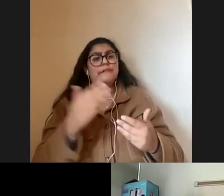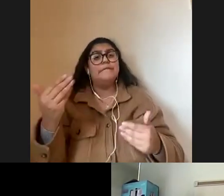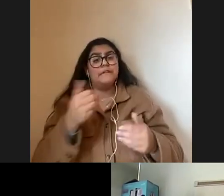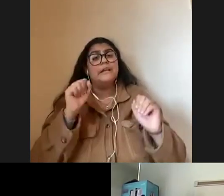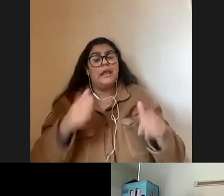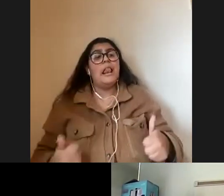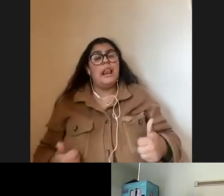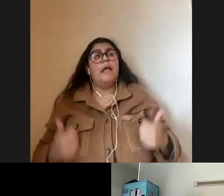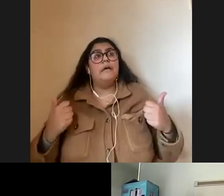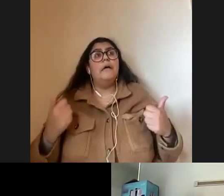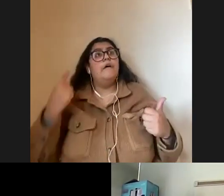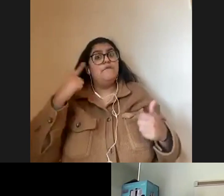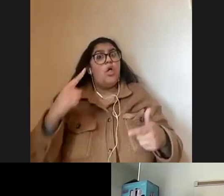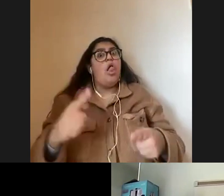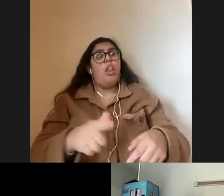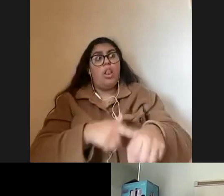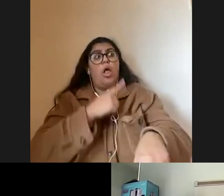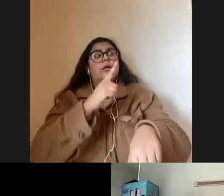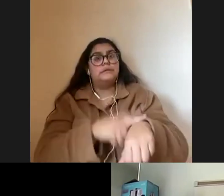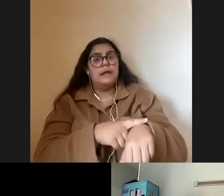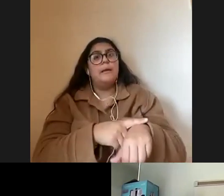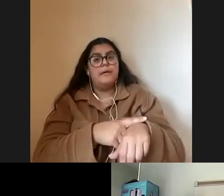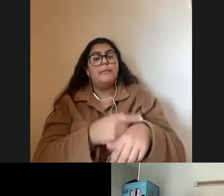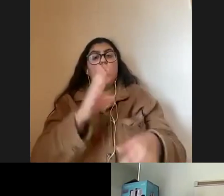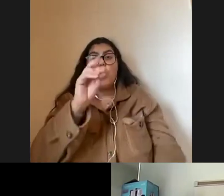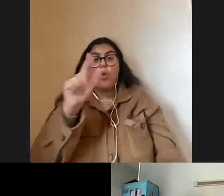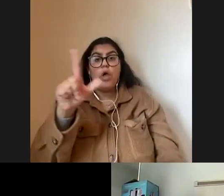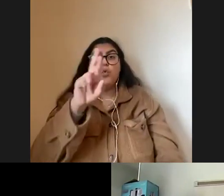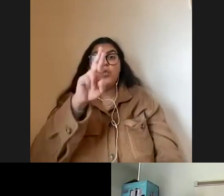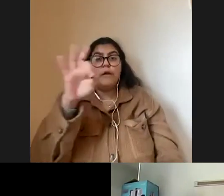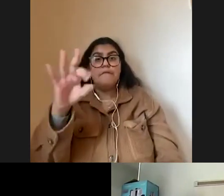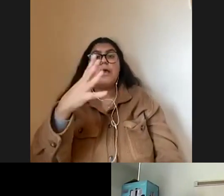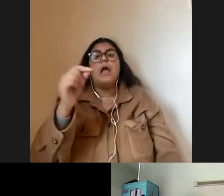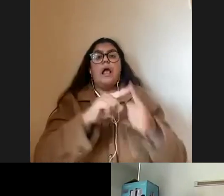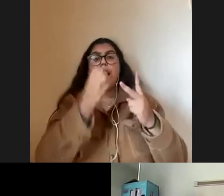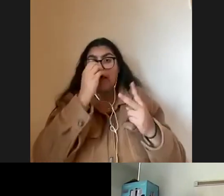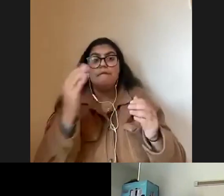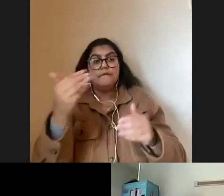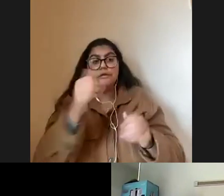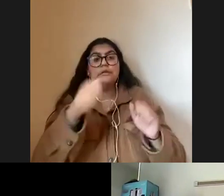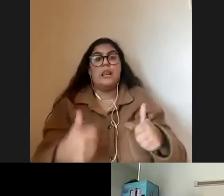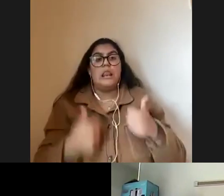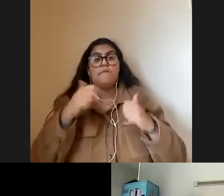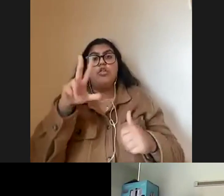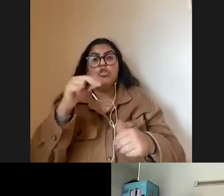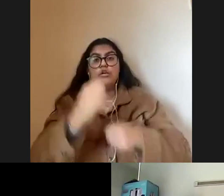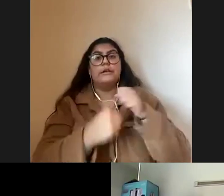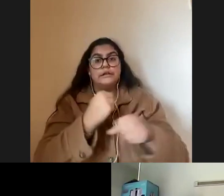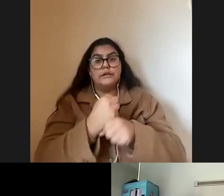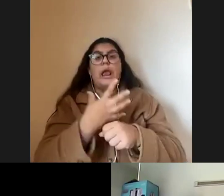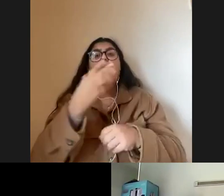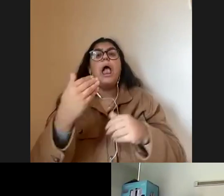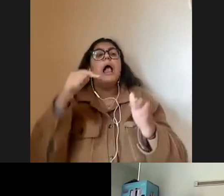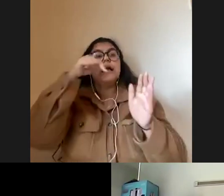a surprisingly long time. Even things like coral reef fish and clownfish can live like 30 years. And then there's some deep sea fish that